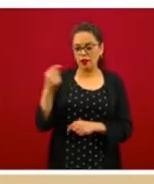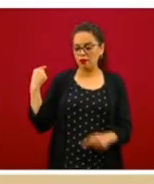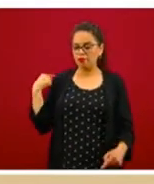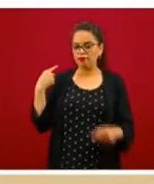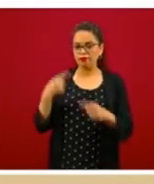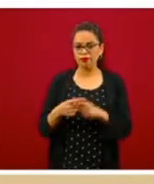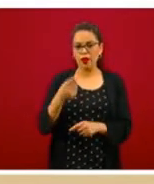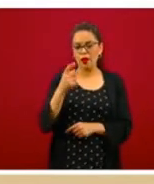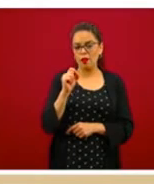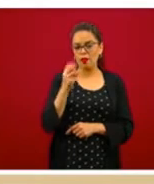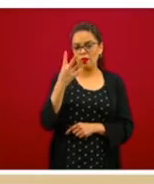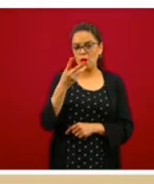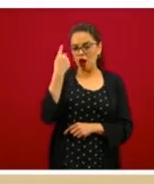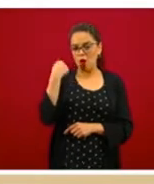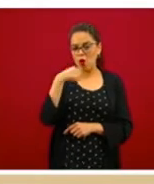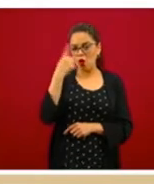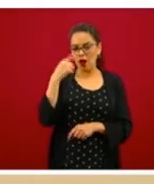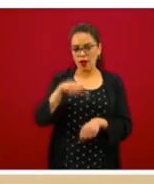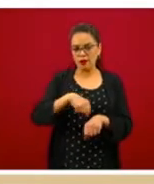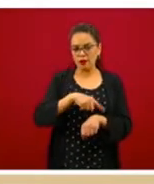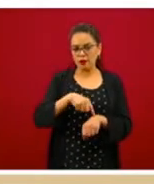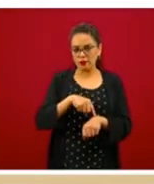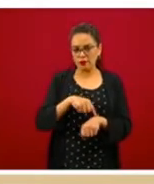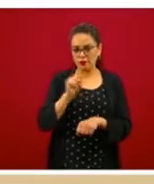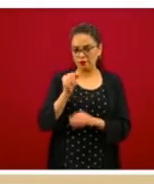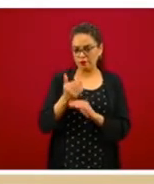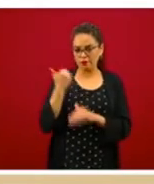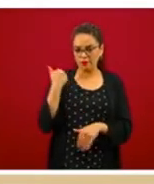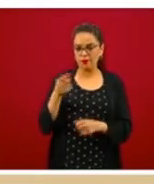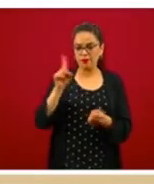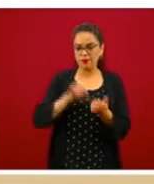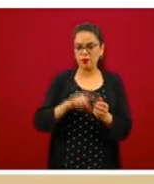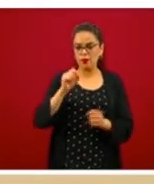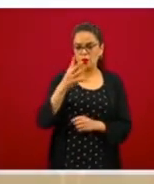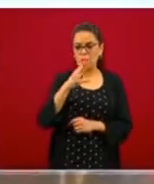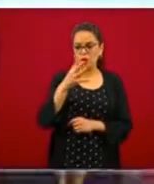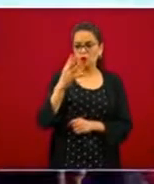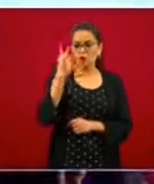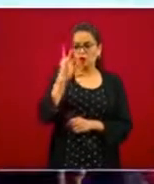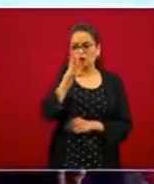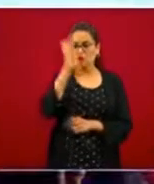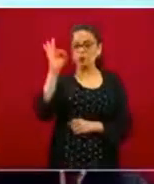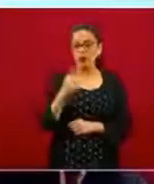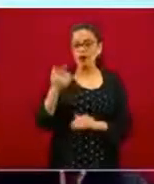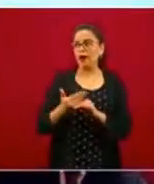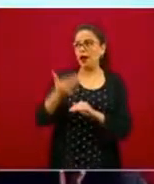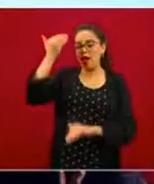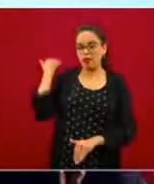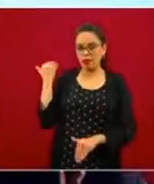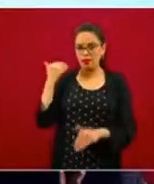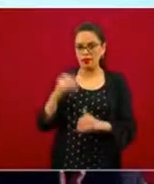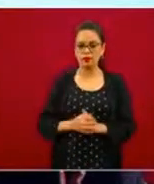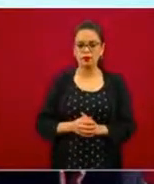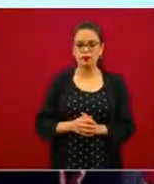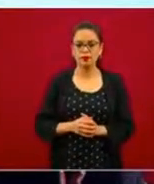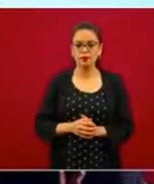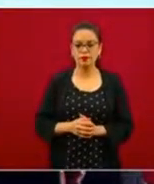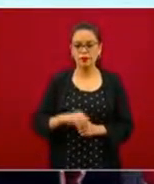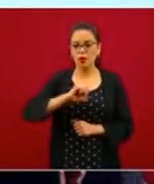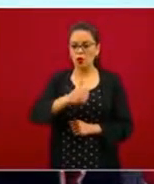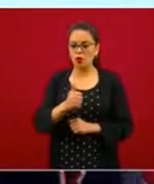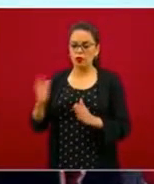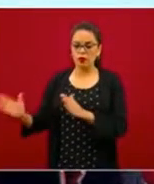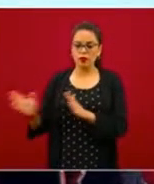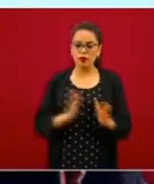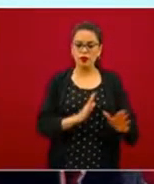closer to the first places, overcoming Sinaloa. Here we have the suspected and